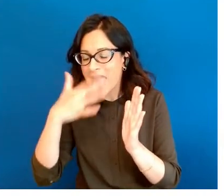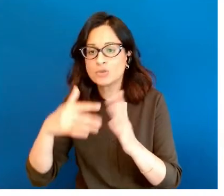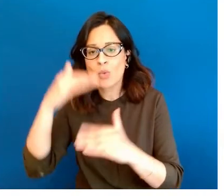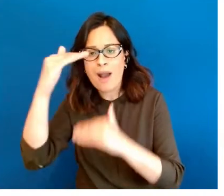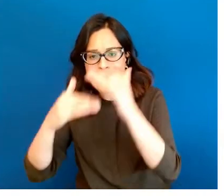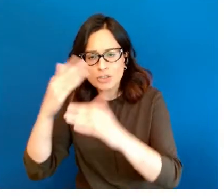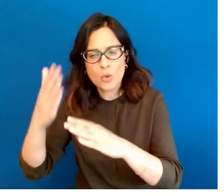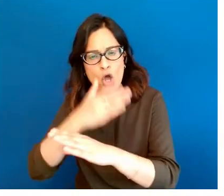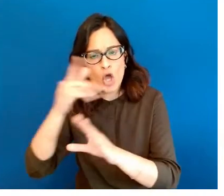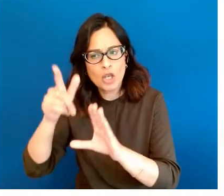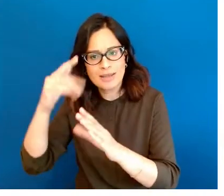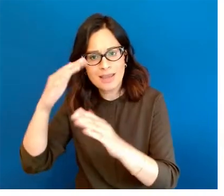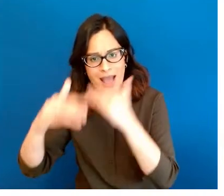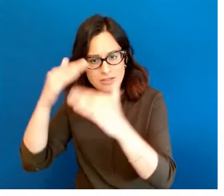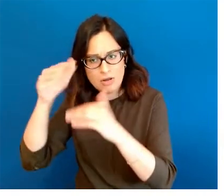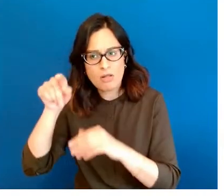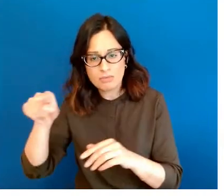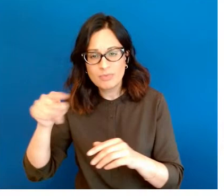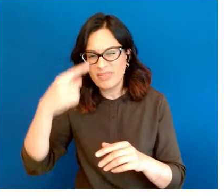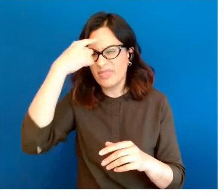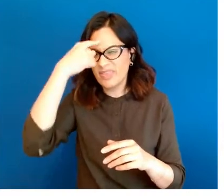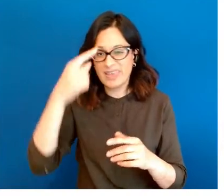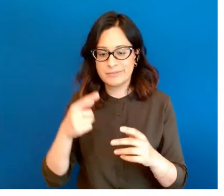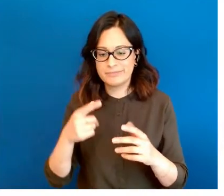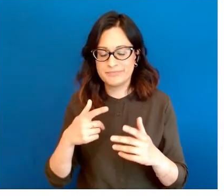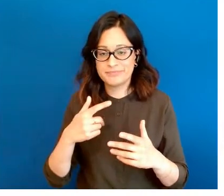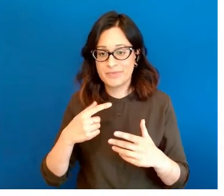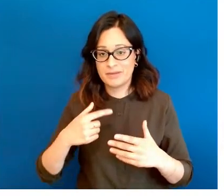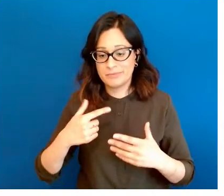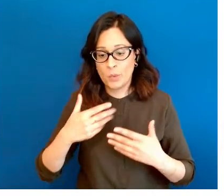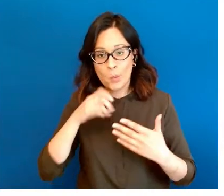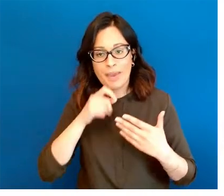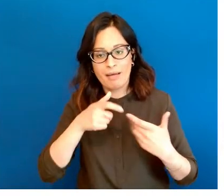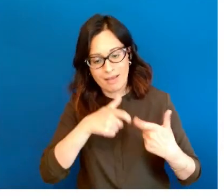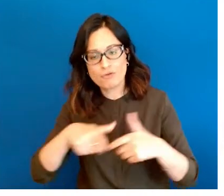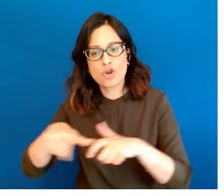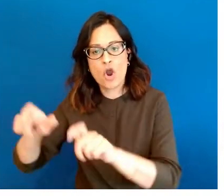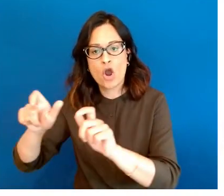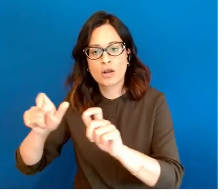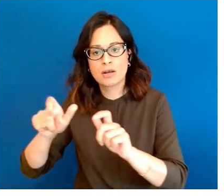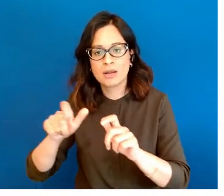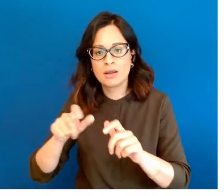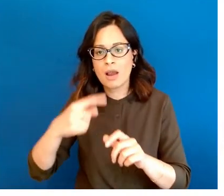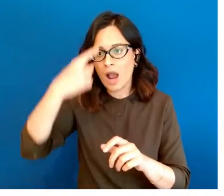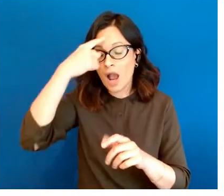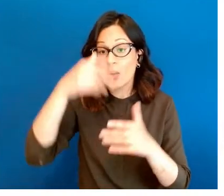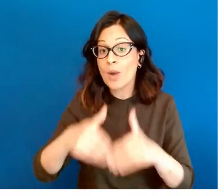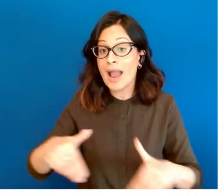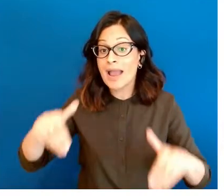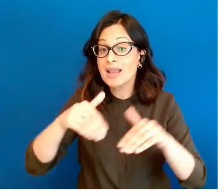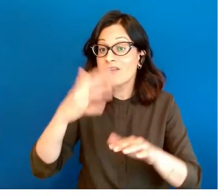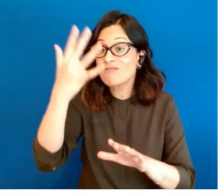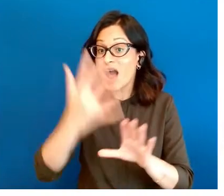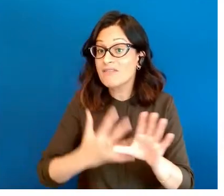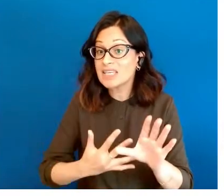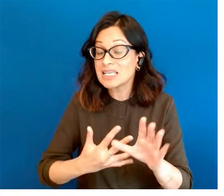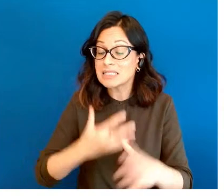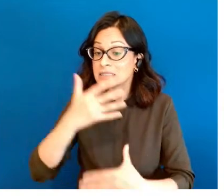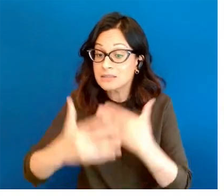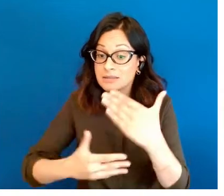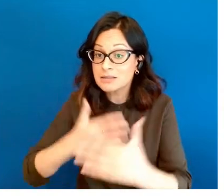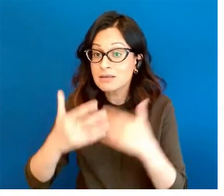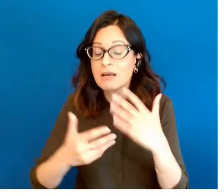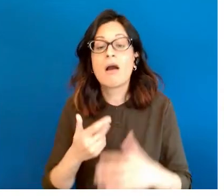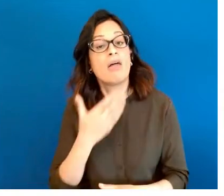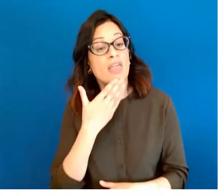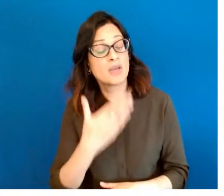to the patient is that they're likely to be stuck with it for a period of time. So I usually say not for another 5 years minimum. Thank you.